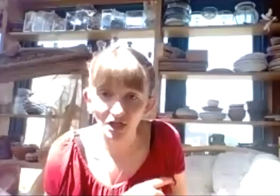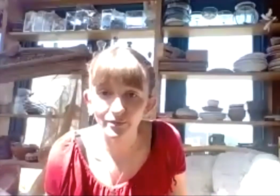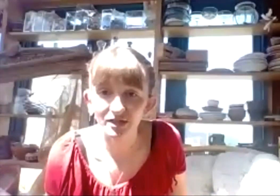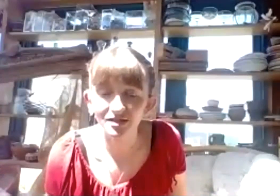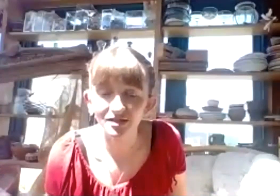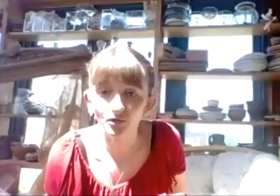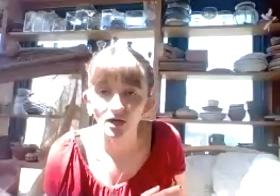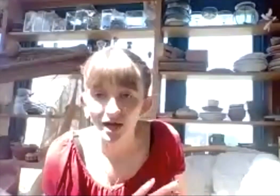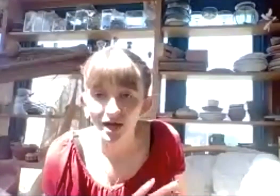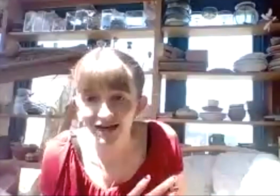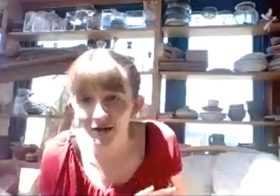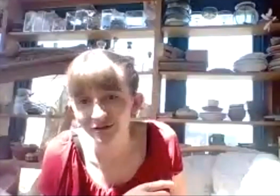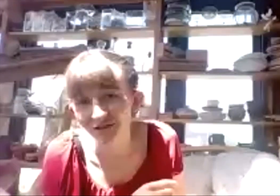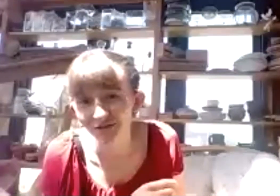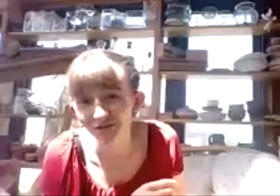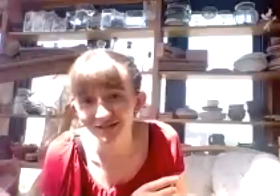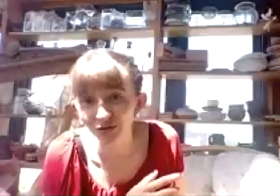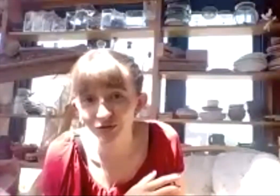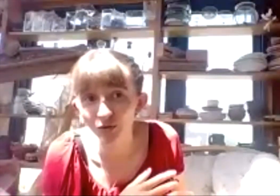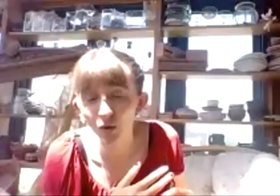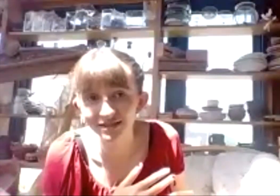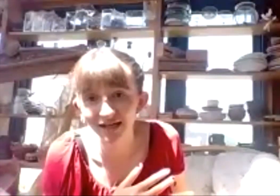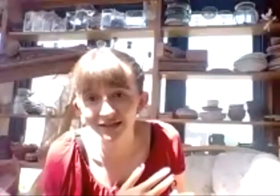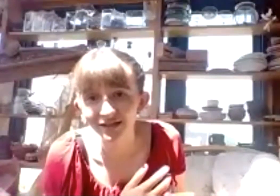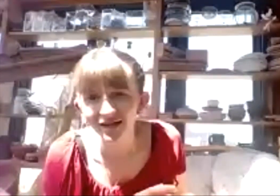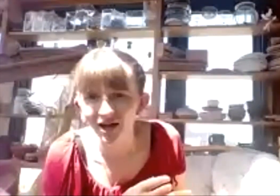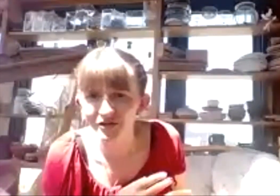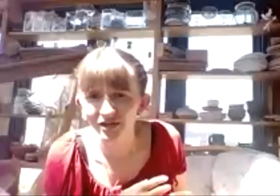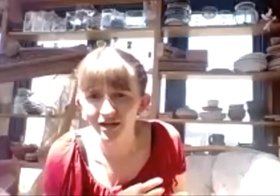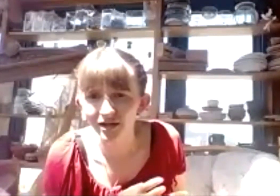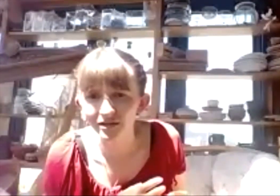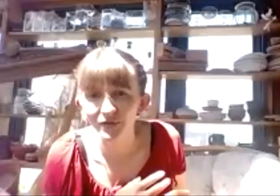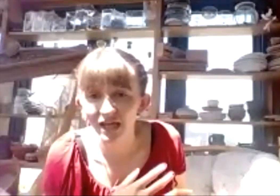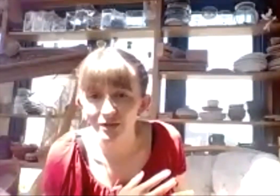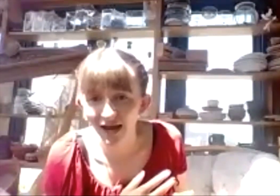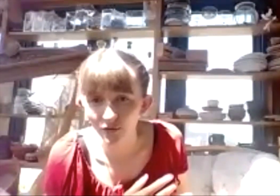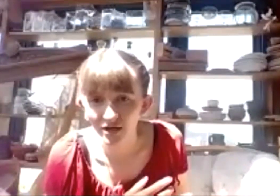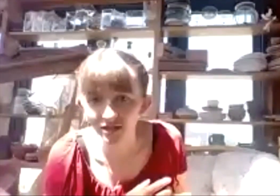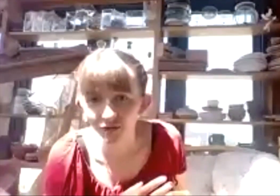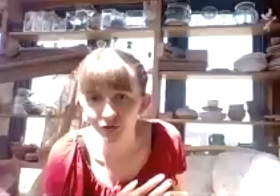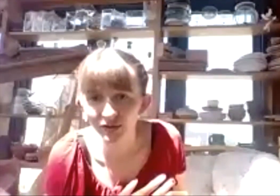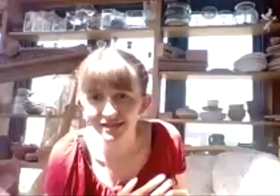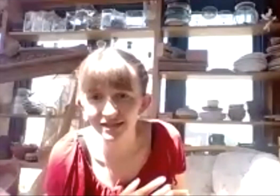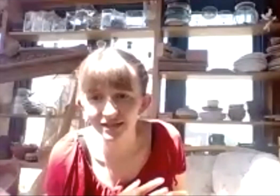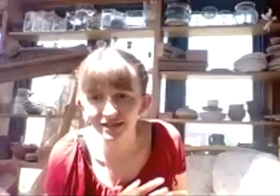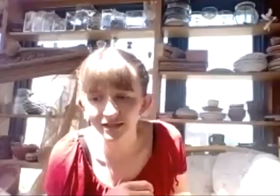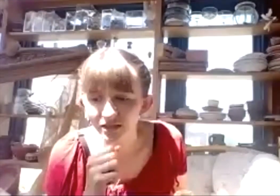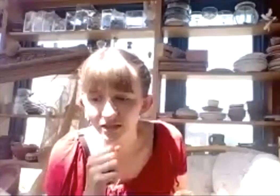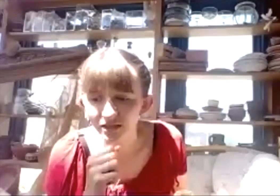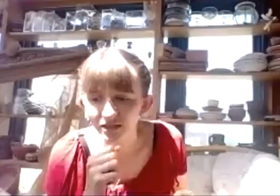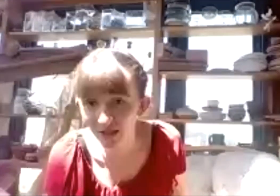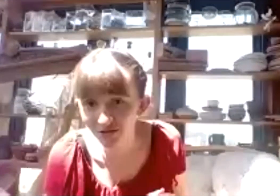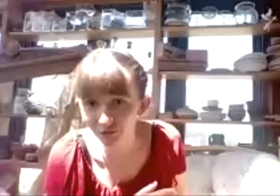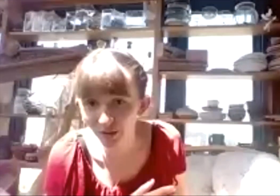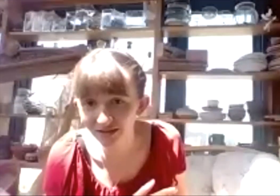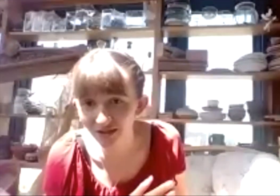at MSU, I had the opportunity to do a work study under Amy Atwater, who is the